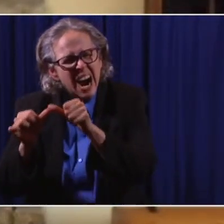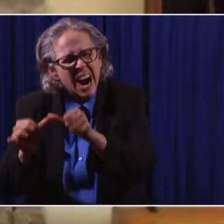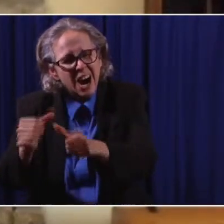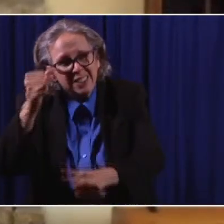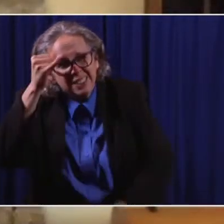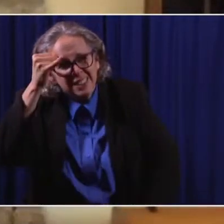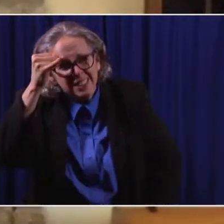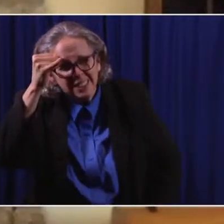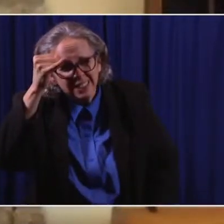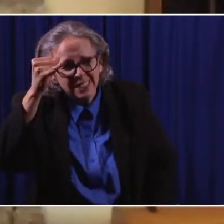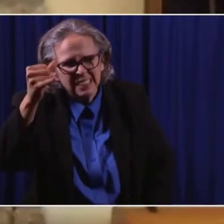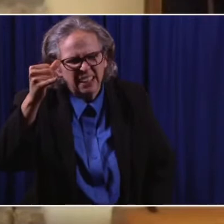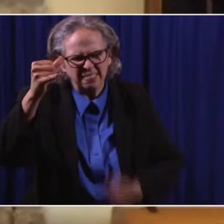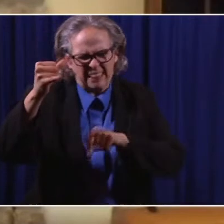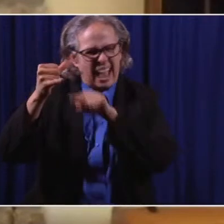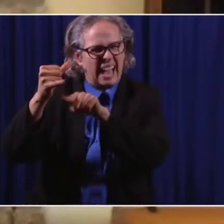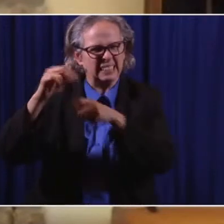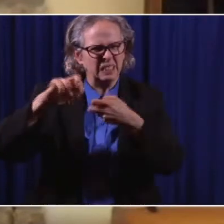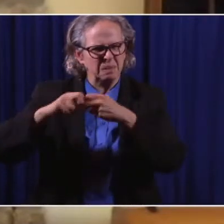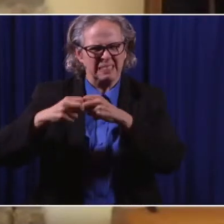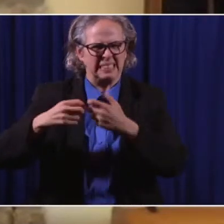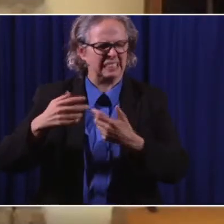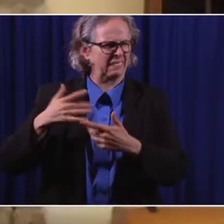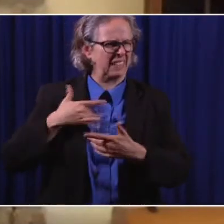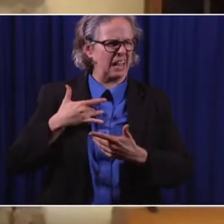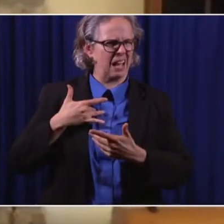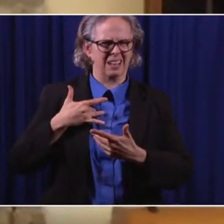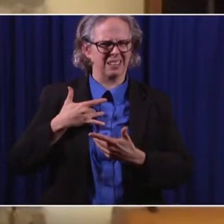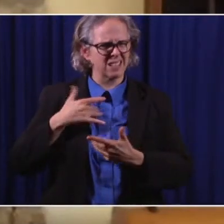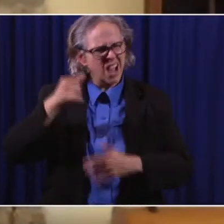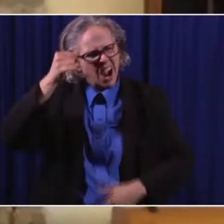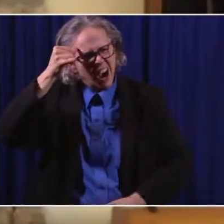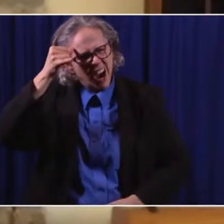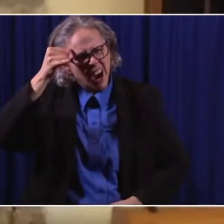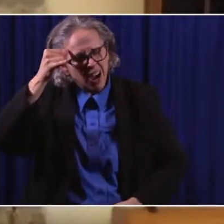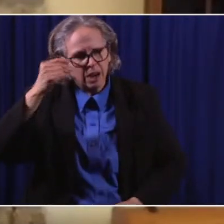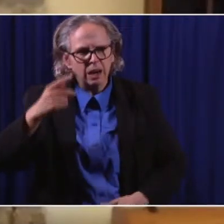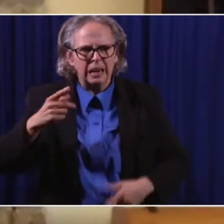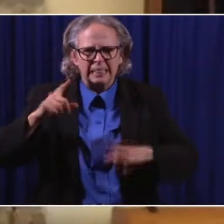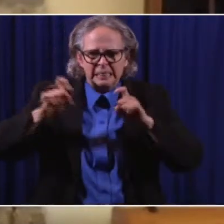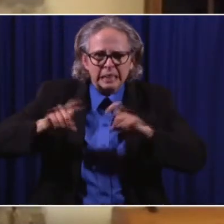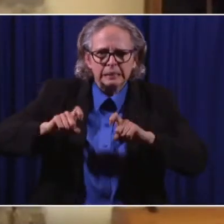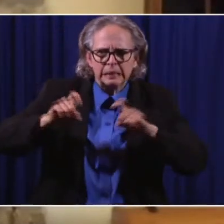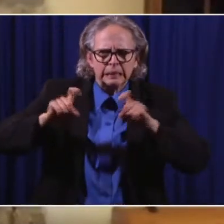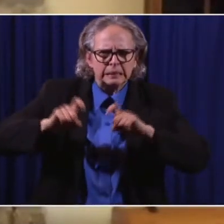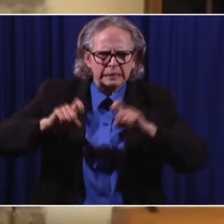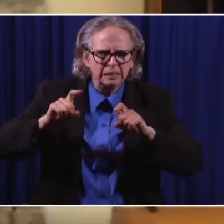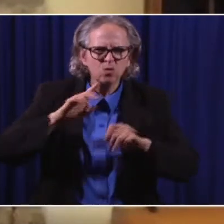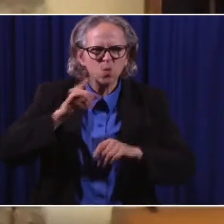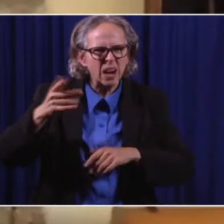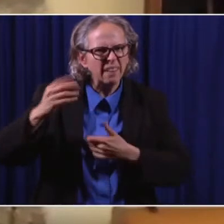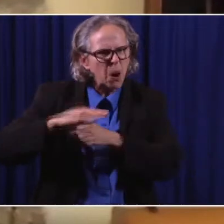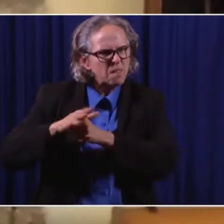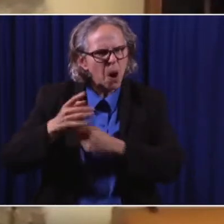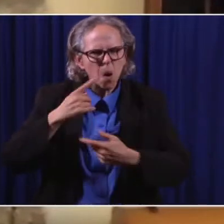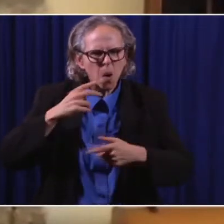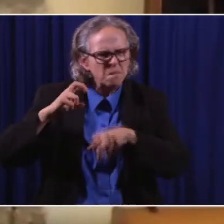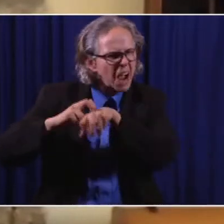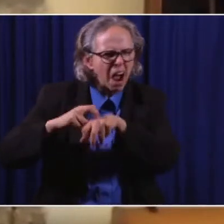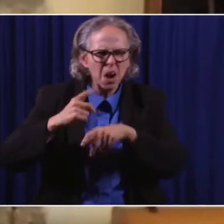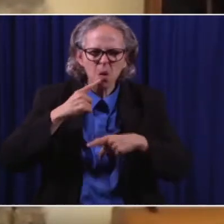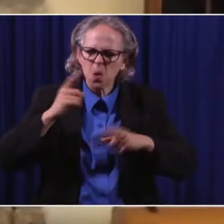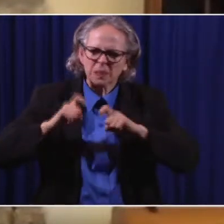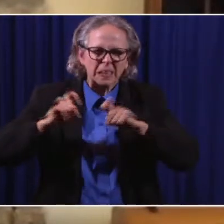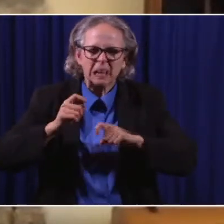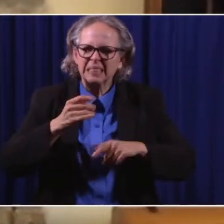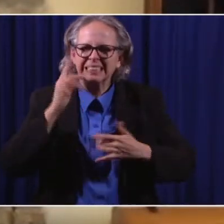This is a long struggle that tests us as Ohioans. But it's a struggle we will win. And when